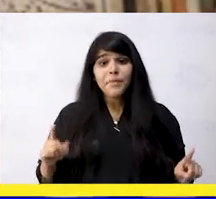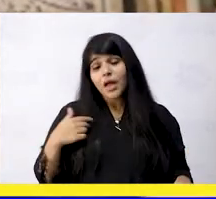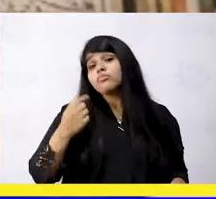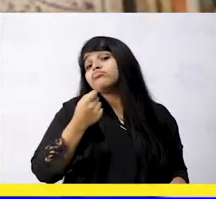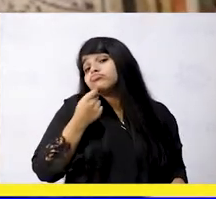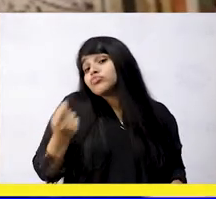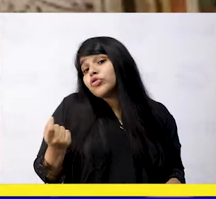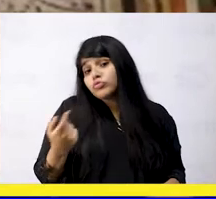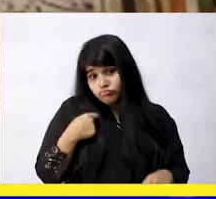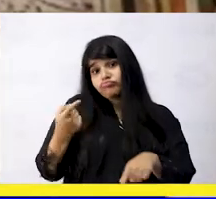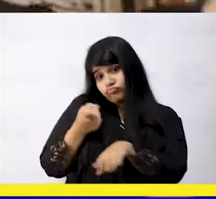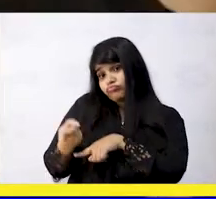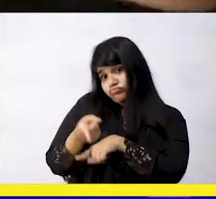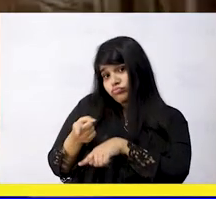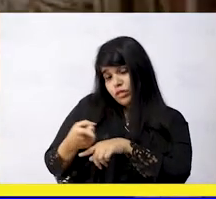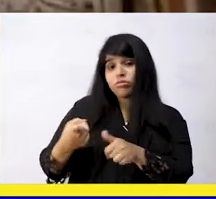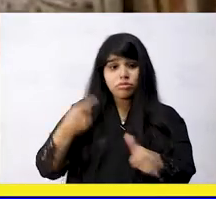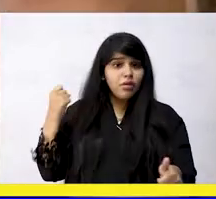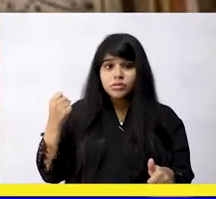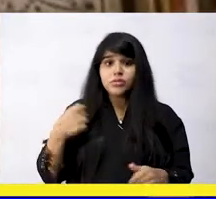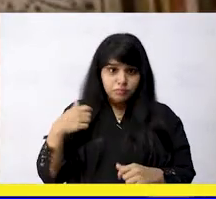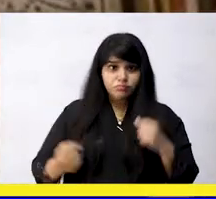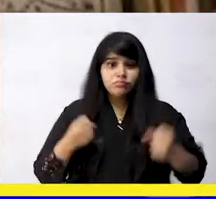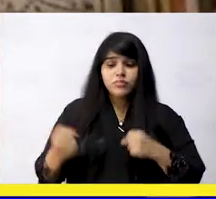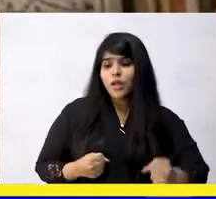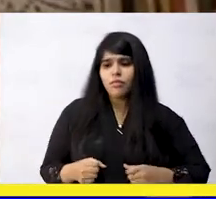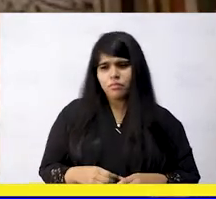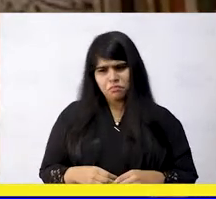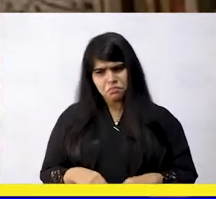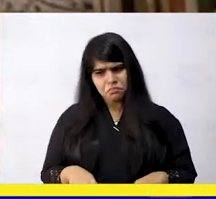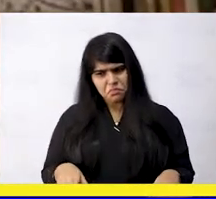But I was just saying, you know, I could train you to move a little faster, whatever."